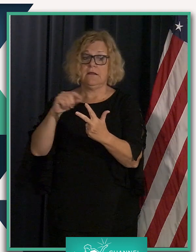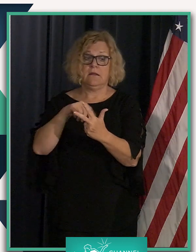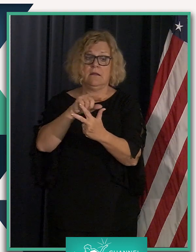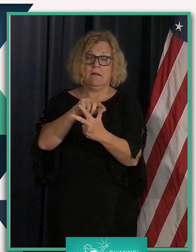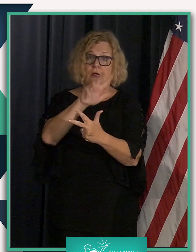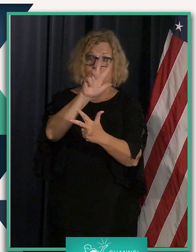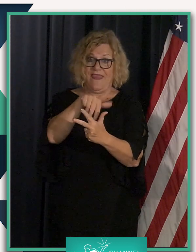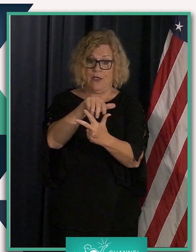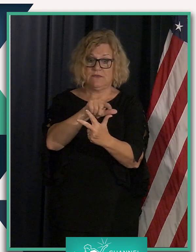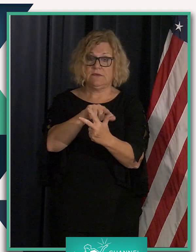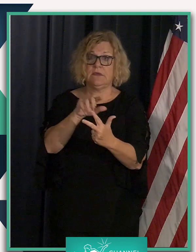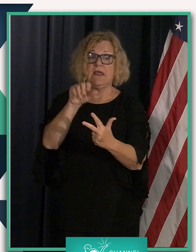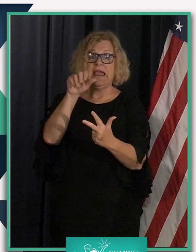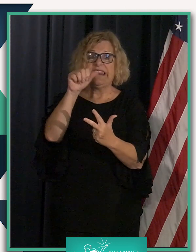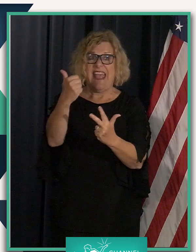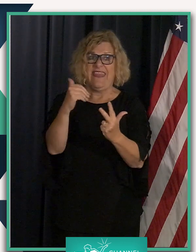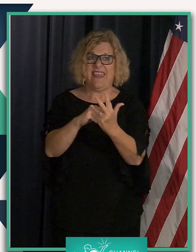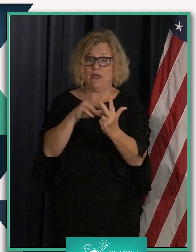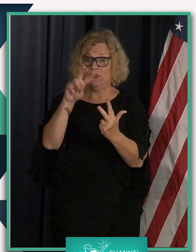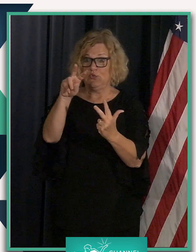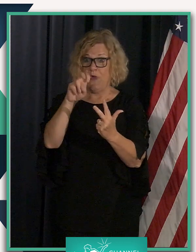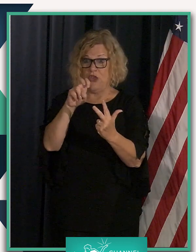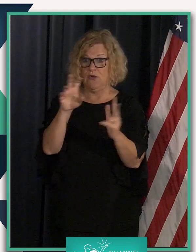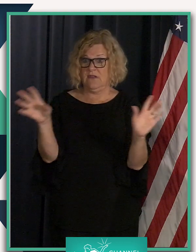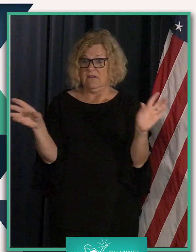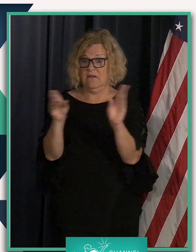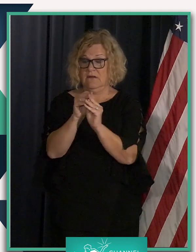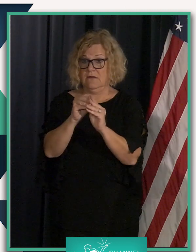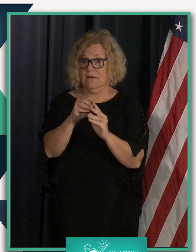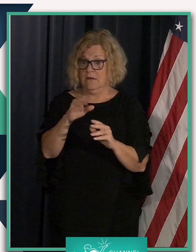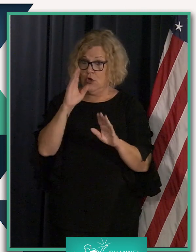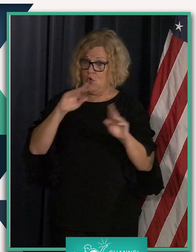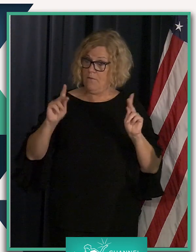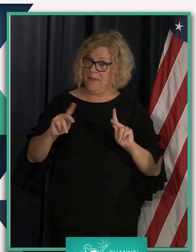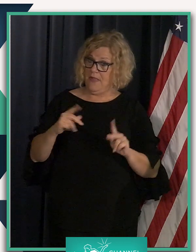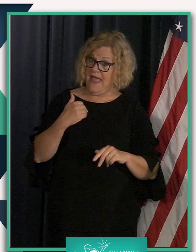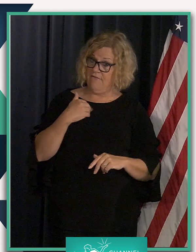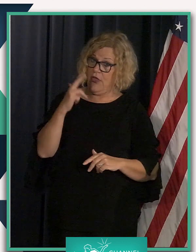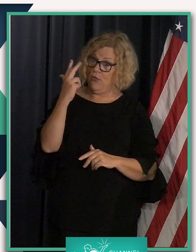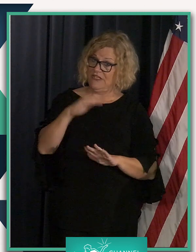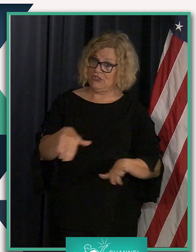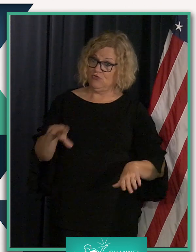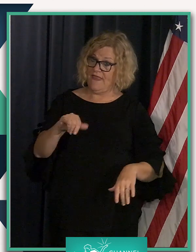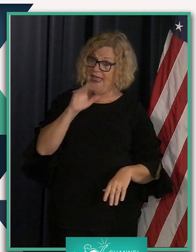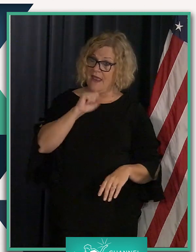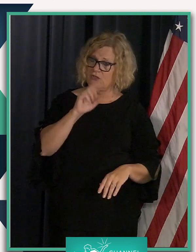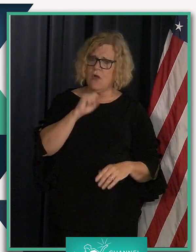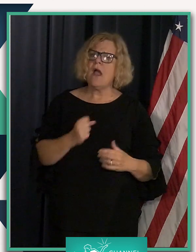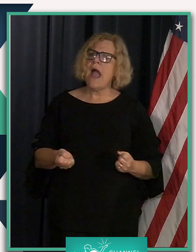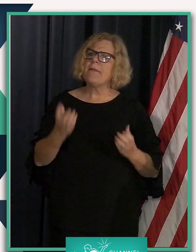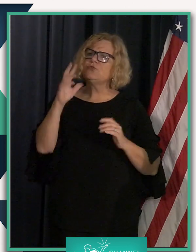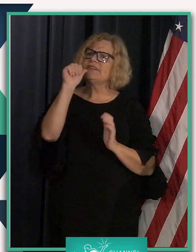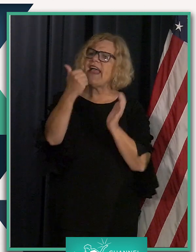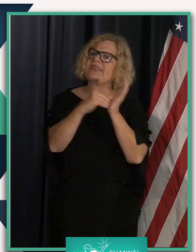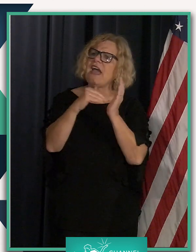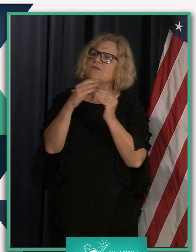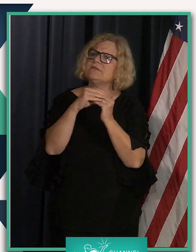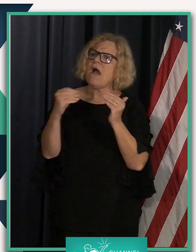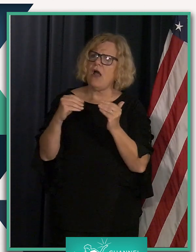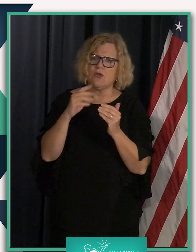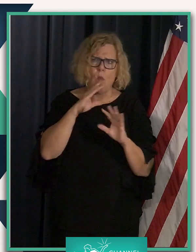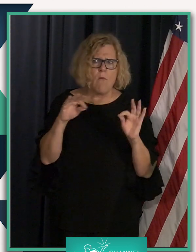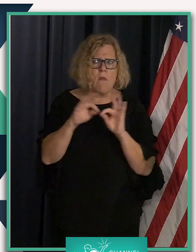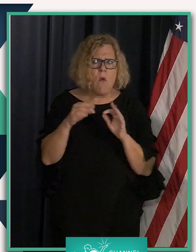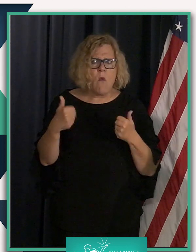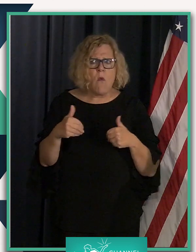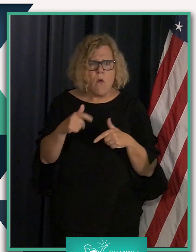$10,200 in cash. You know people in your life that have 3 children along these ages? How much would $10,000 matter to